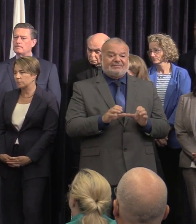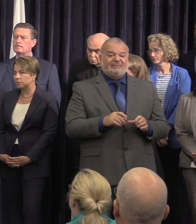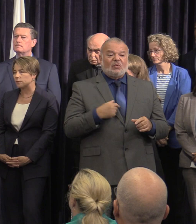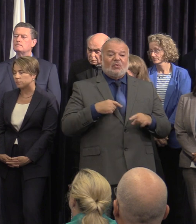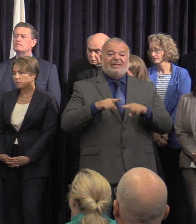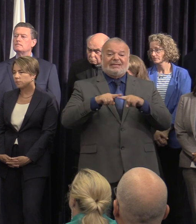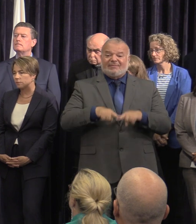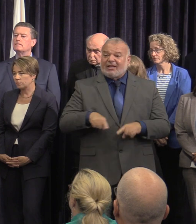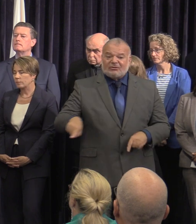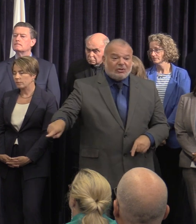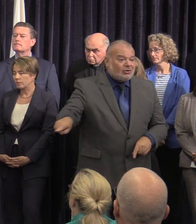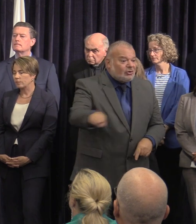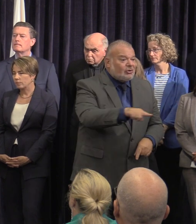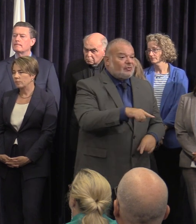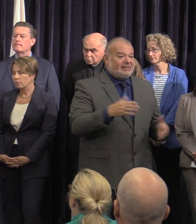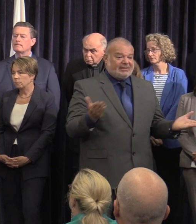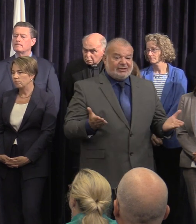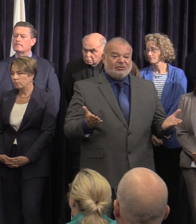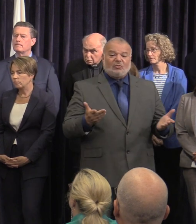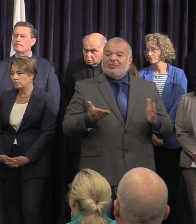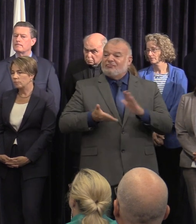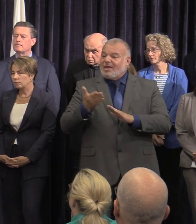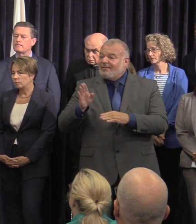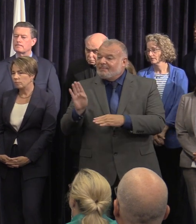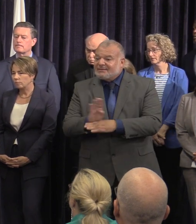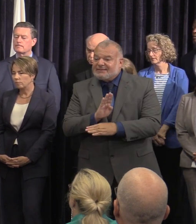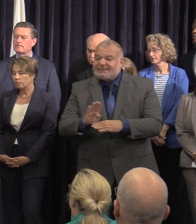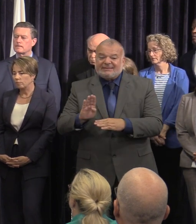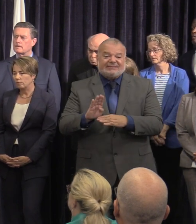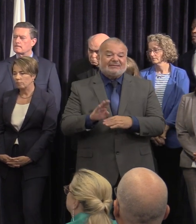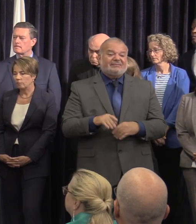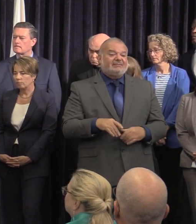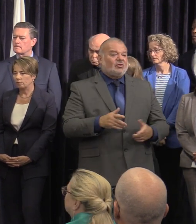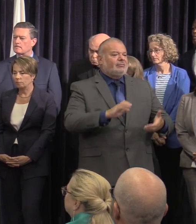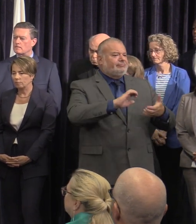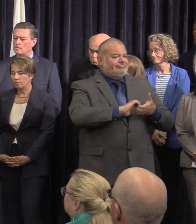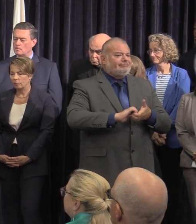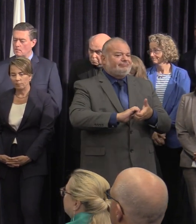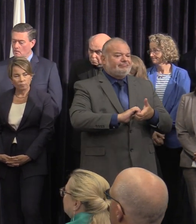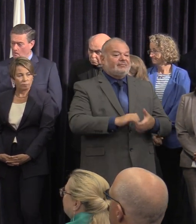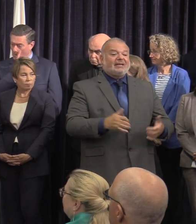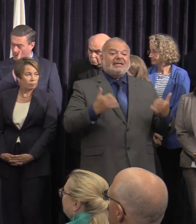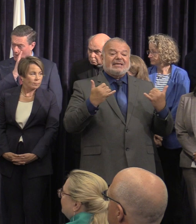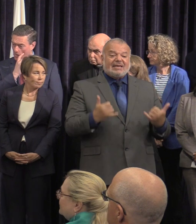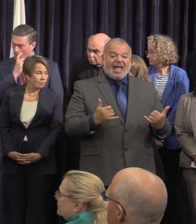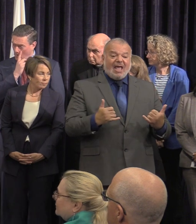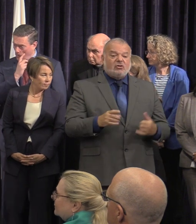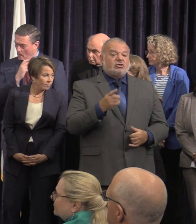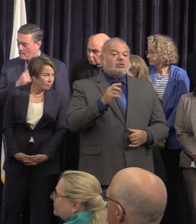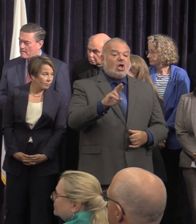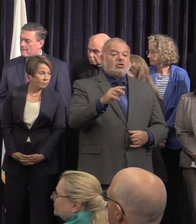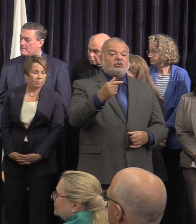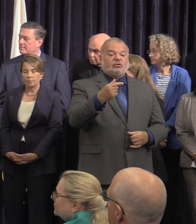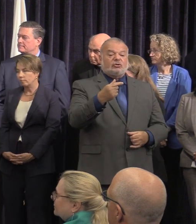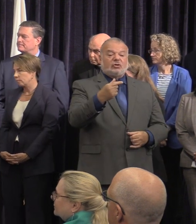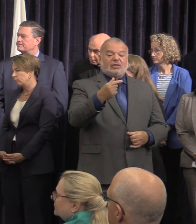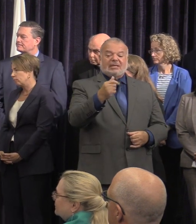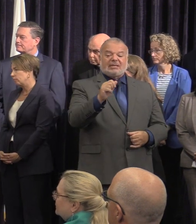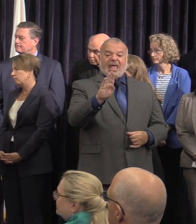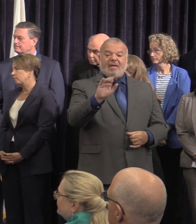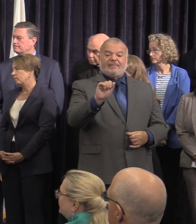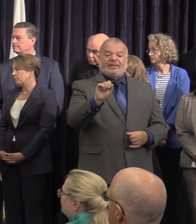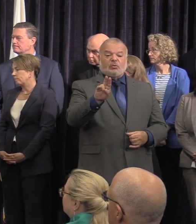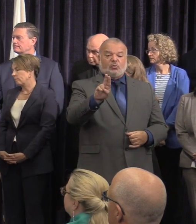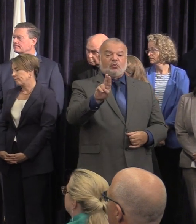of our Commonwealth to join with us in this effort. I'd like to invite Dr. Gabo, the founder and executive director of the Immigrant Family